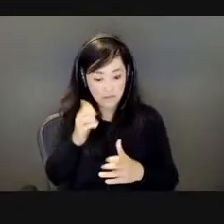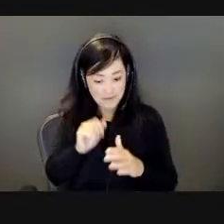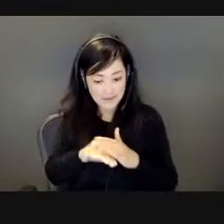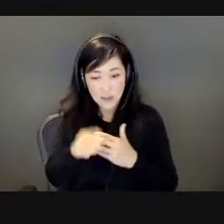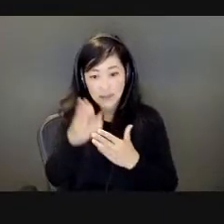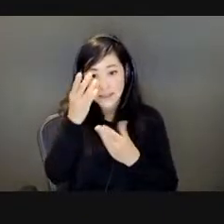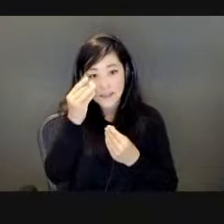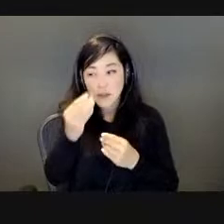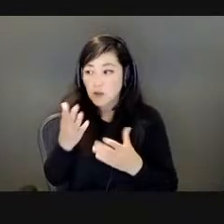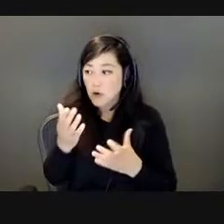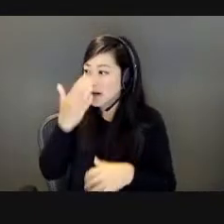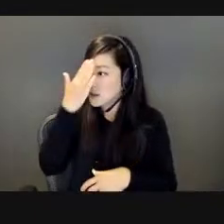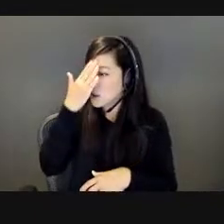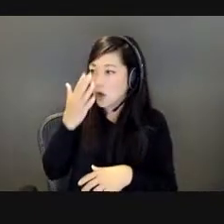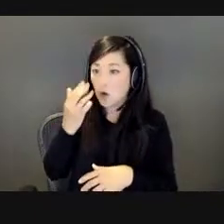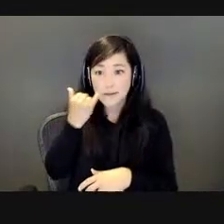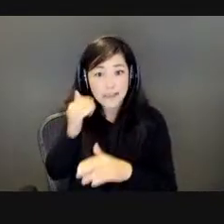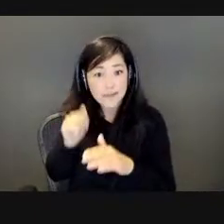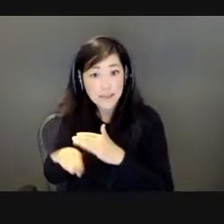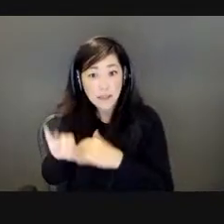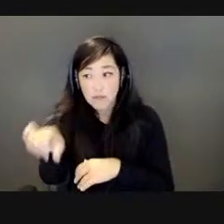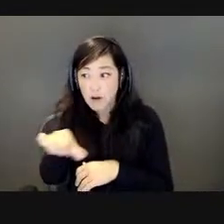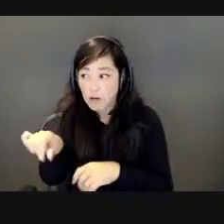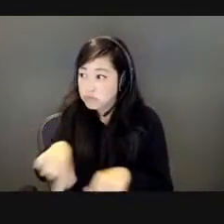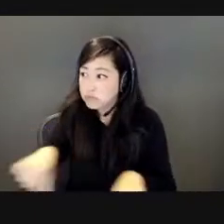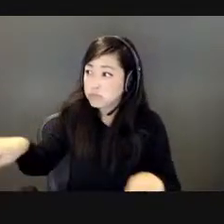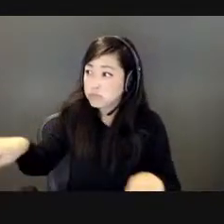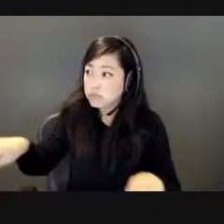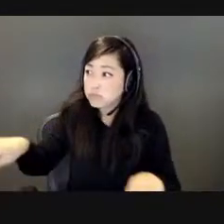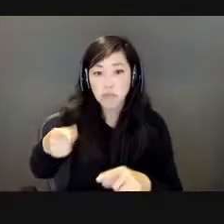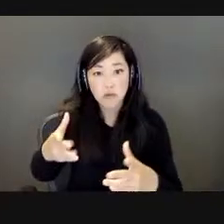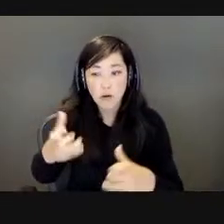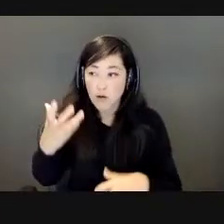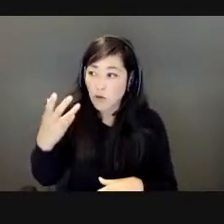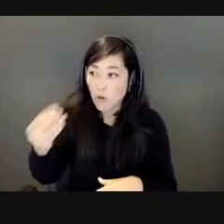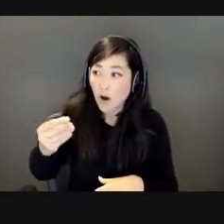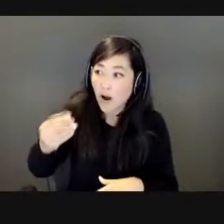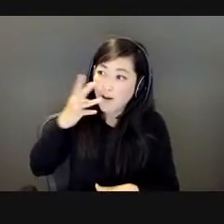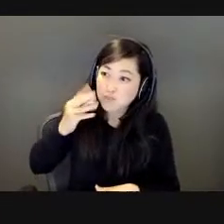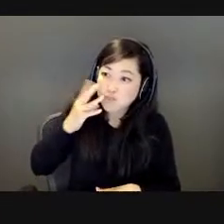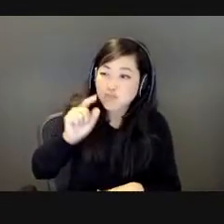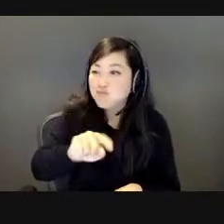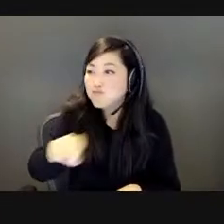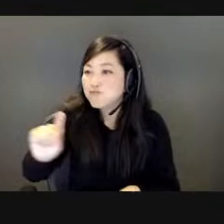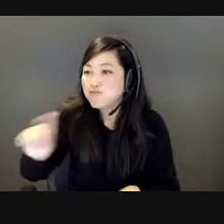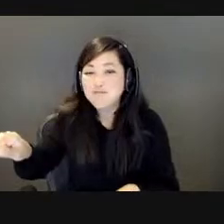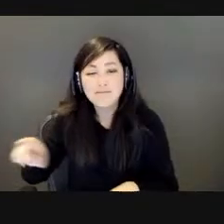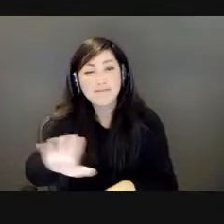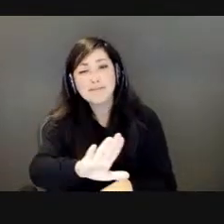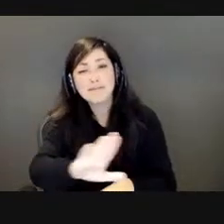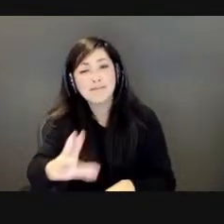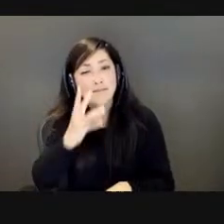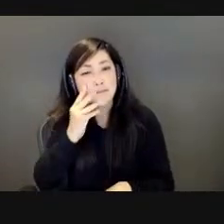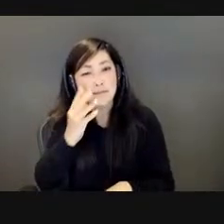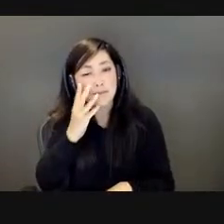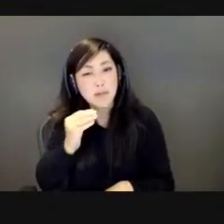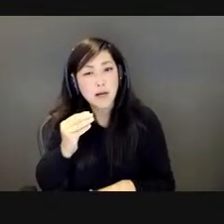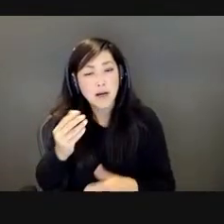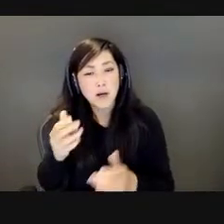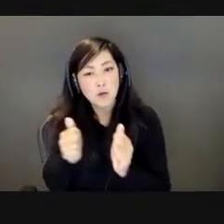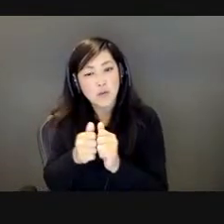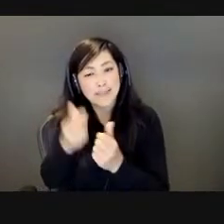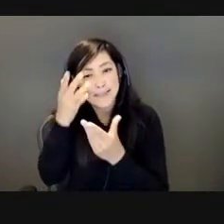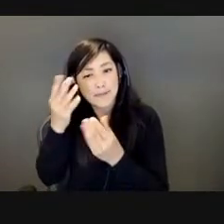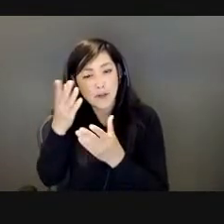the accessibility of spaces that you want to experience outdoors, what's been your experience like to date on